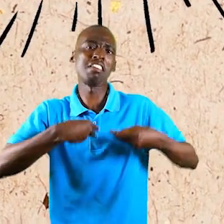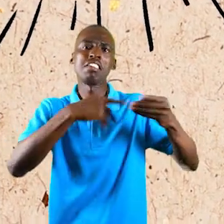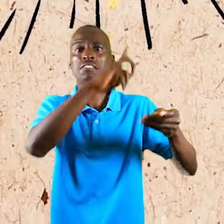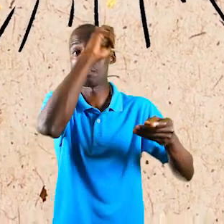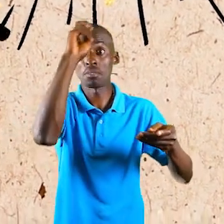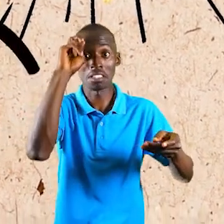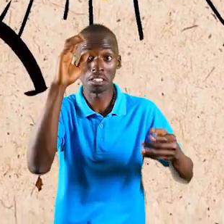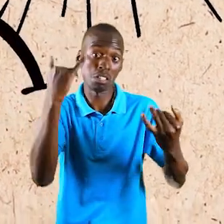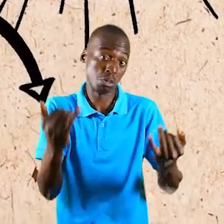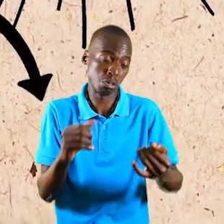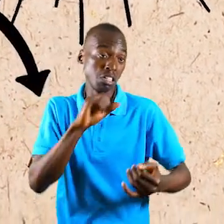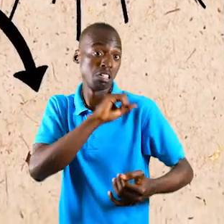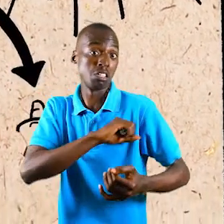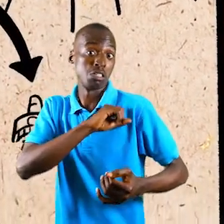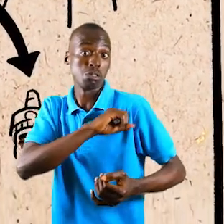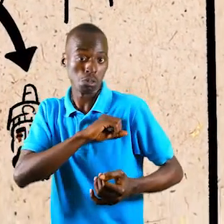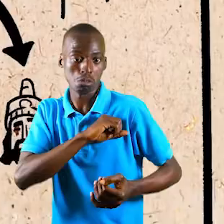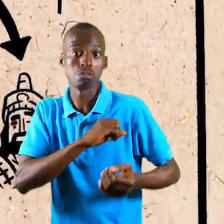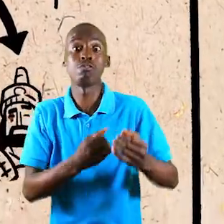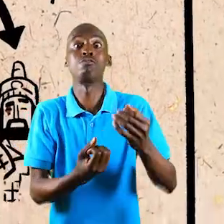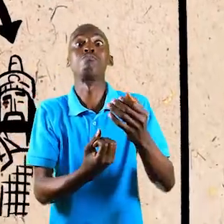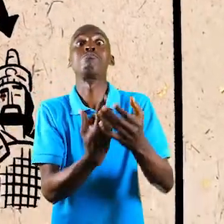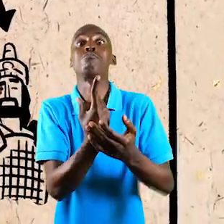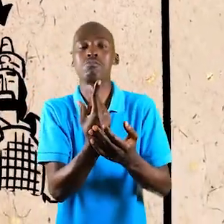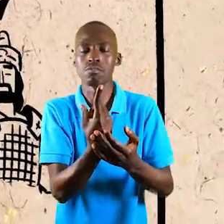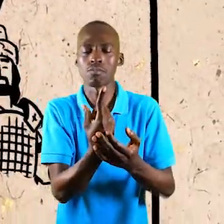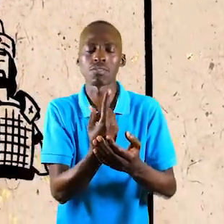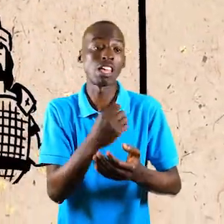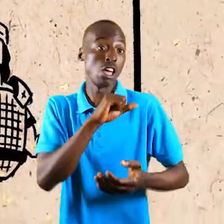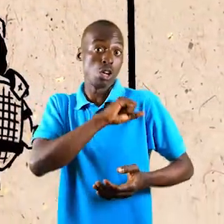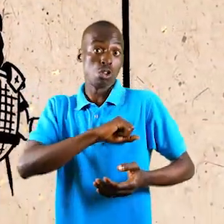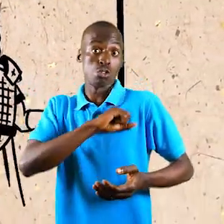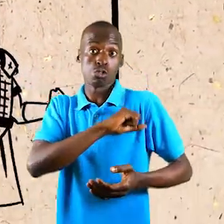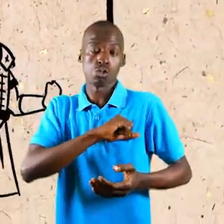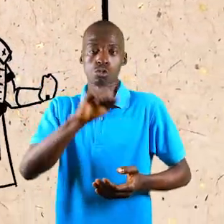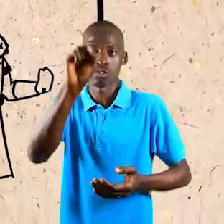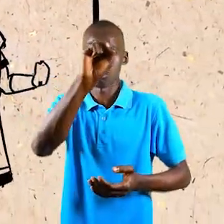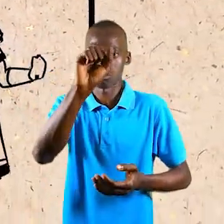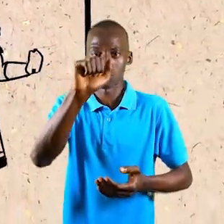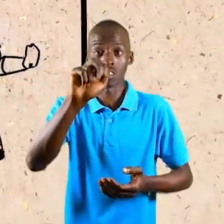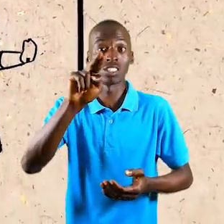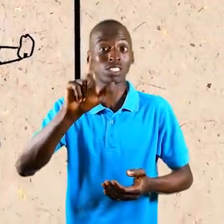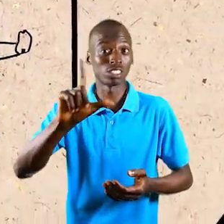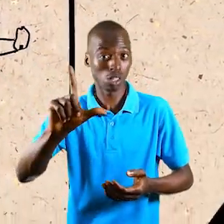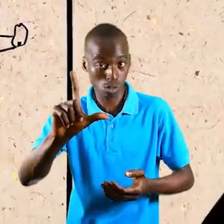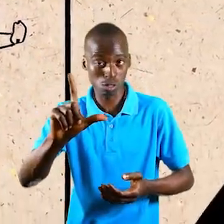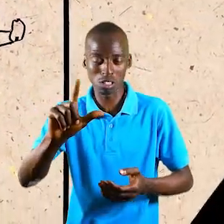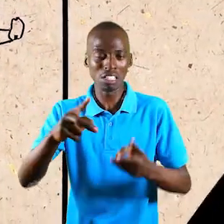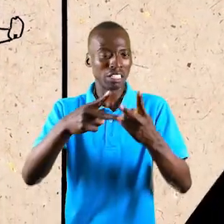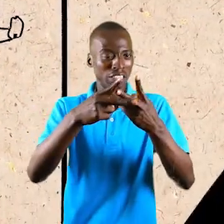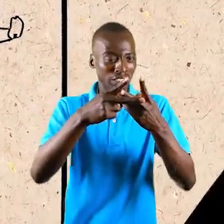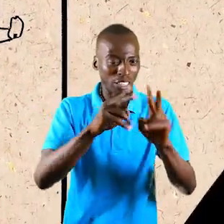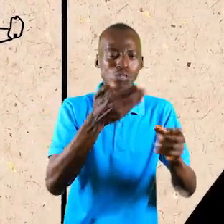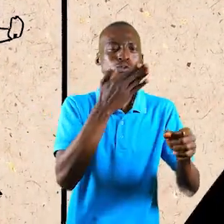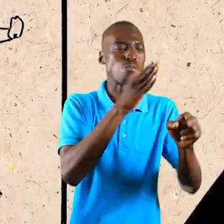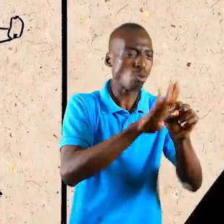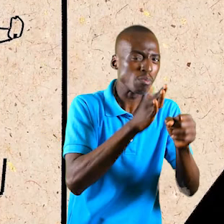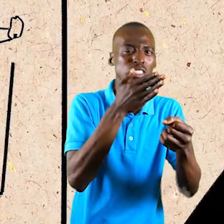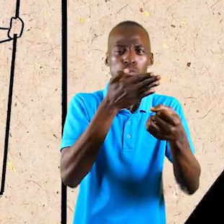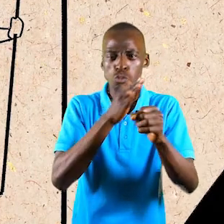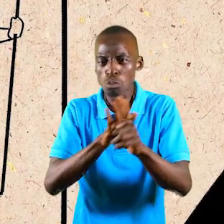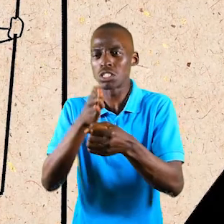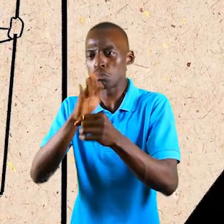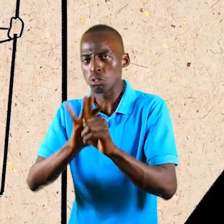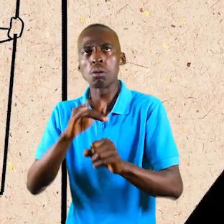And so we're introduced to the figure of Saul. Now, Saul is a tragic figure because he begins full of promise. He's tall,